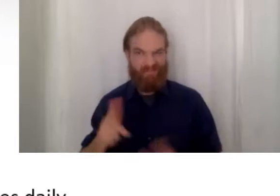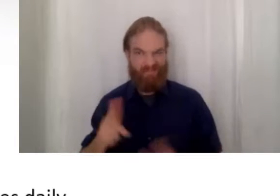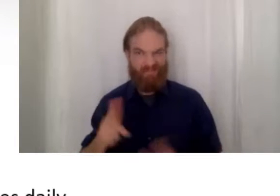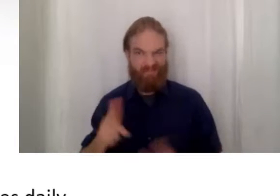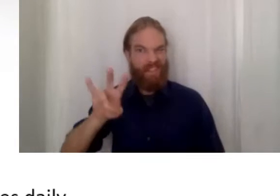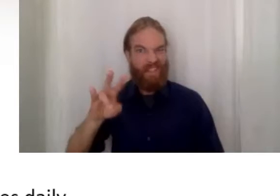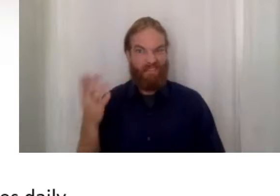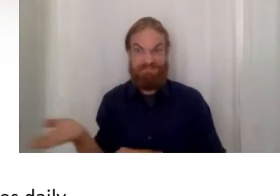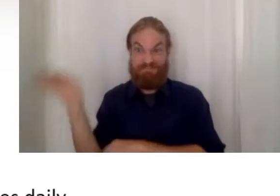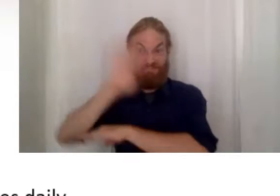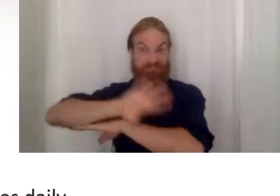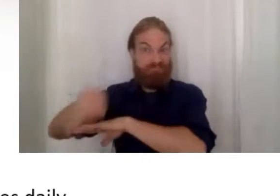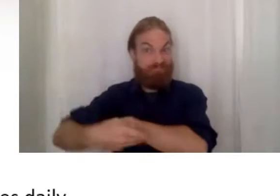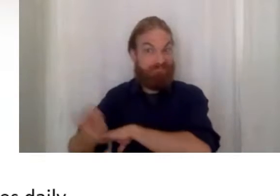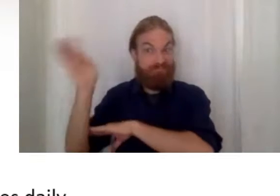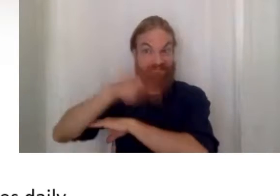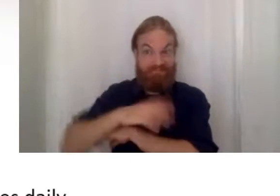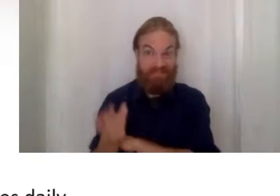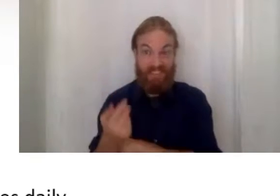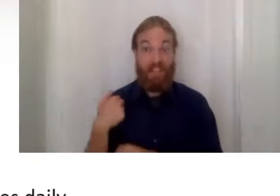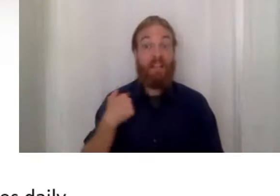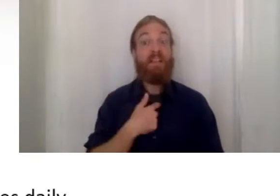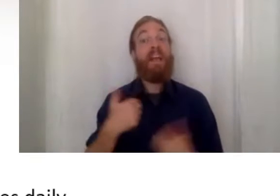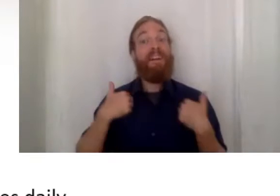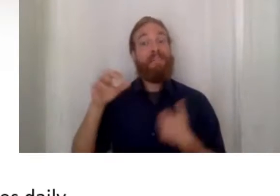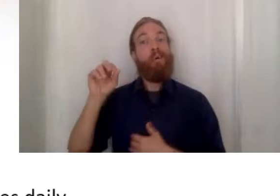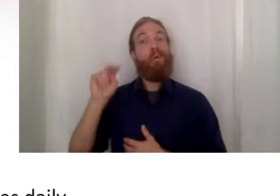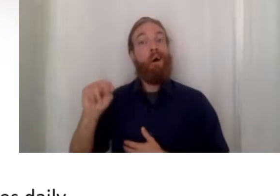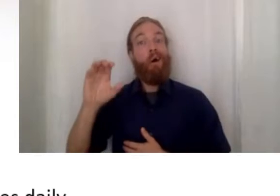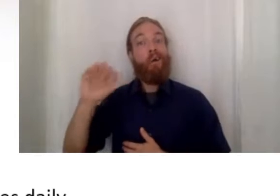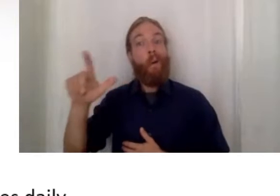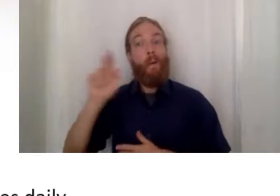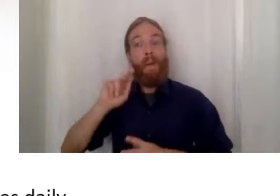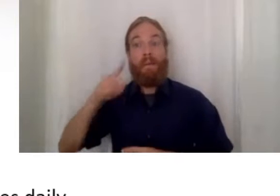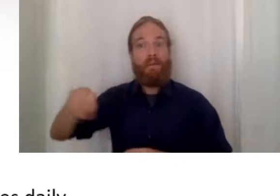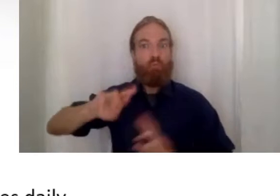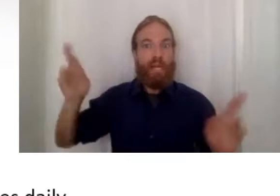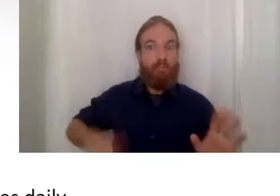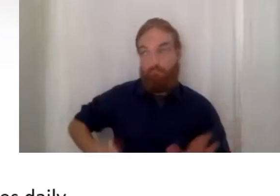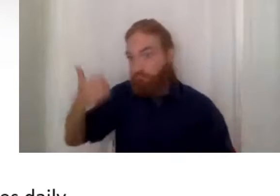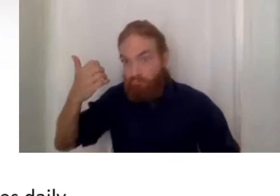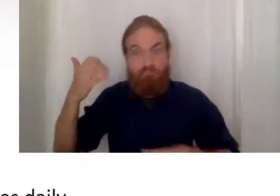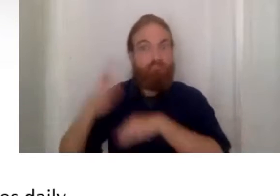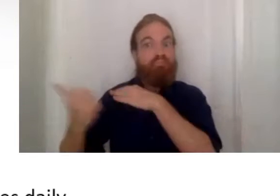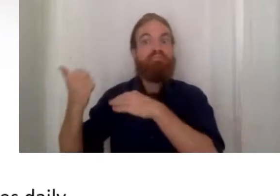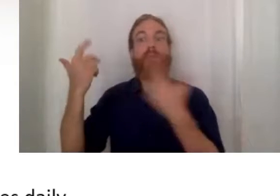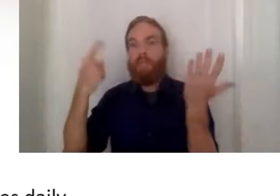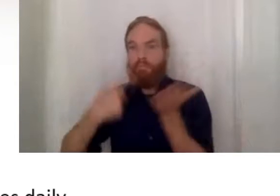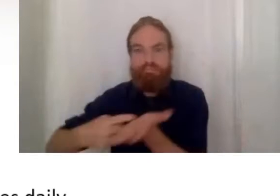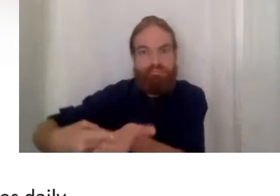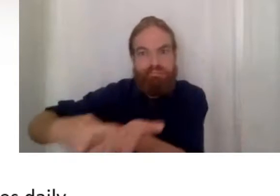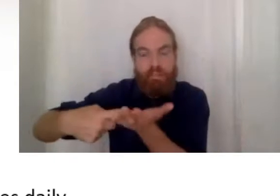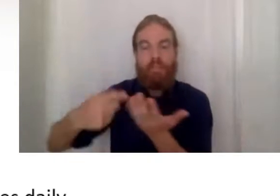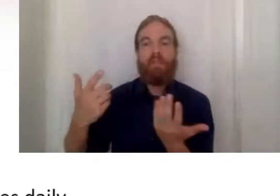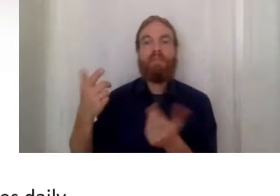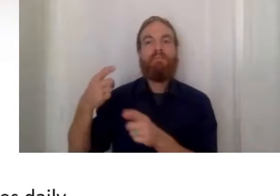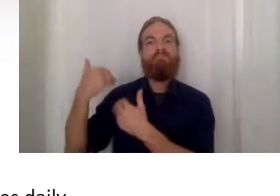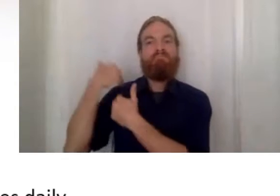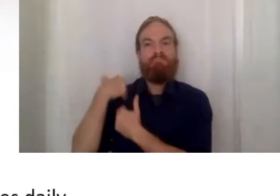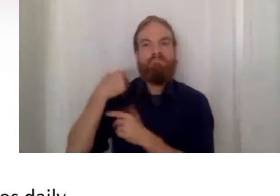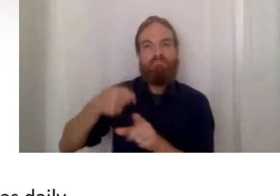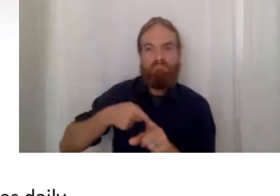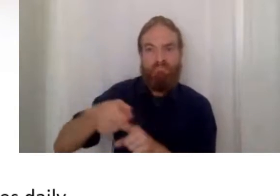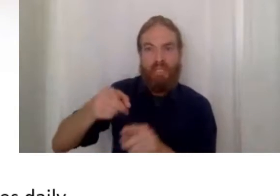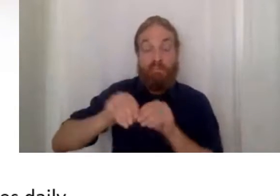is staffed by a communicable disease epidemiologist as well as a COVID-specific epidemiologist, and they